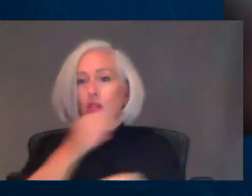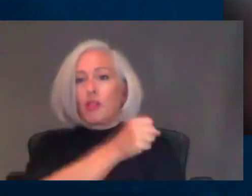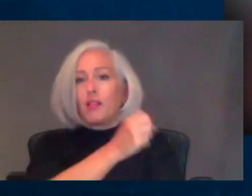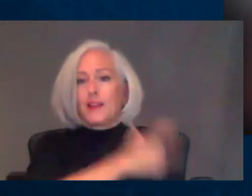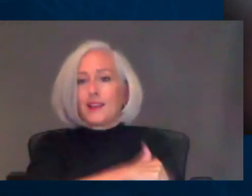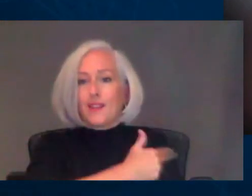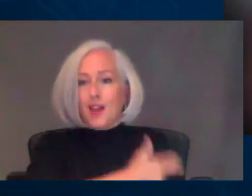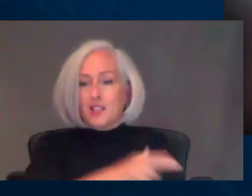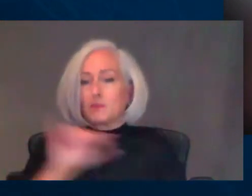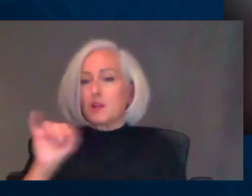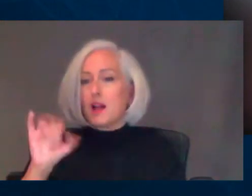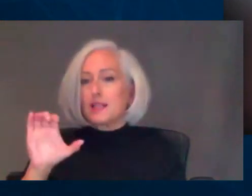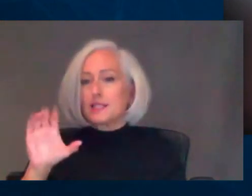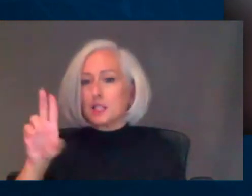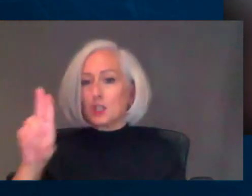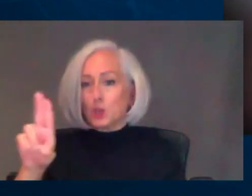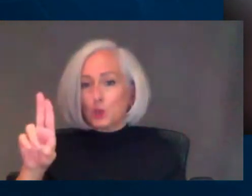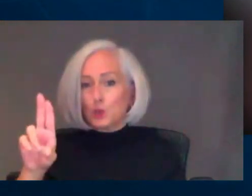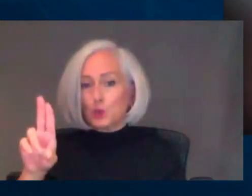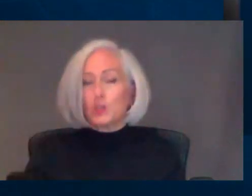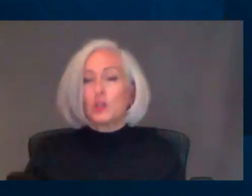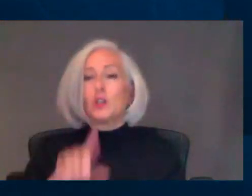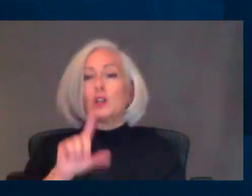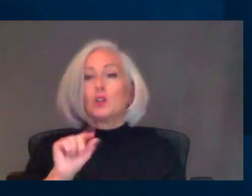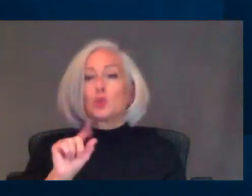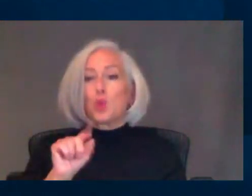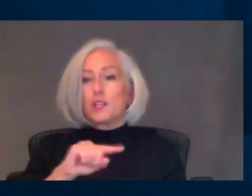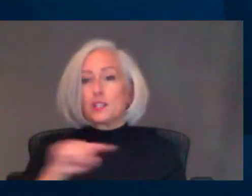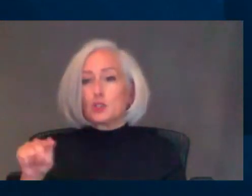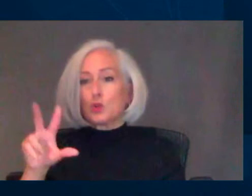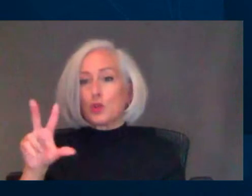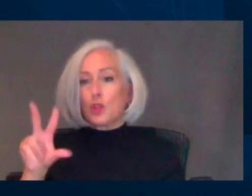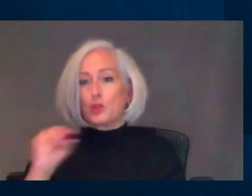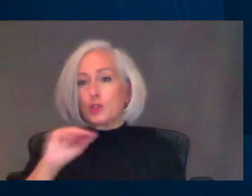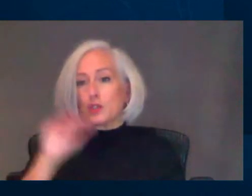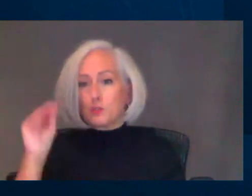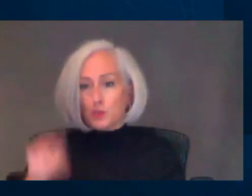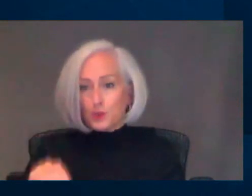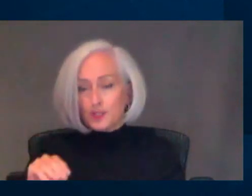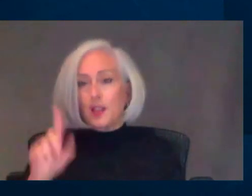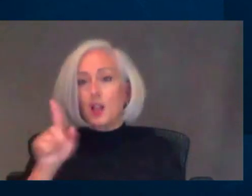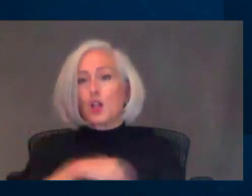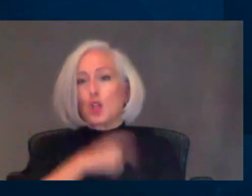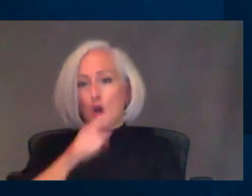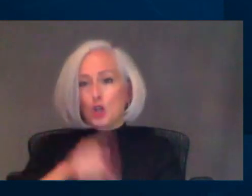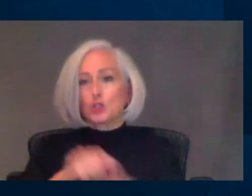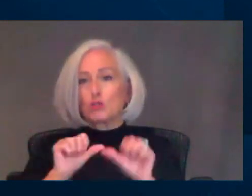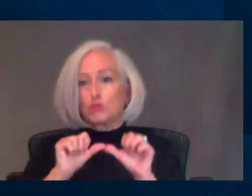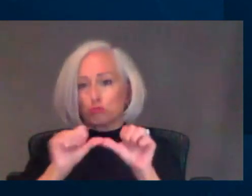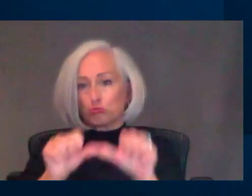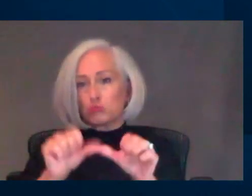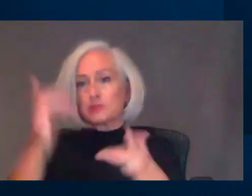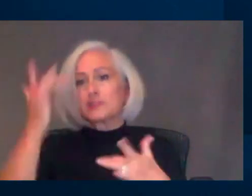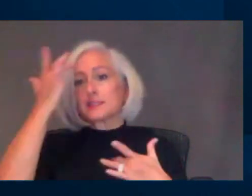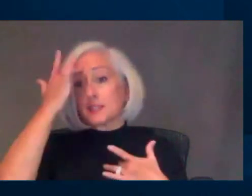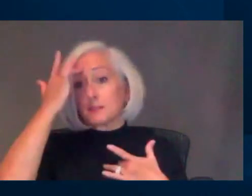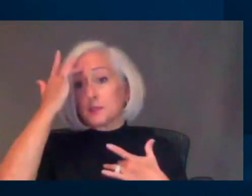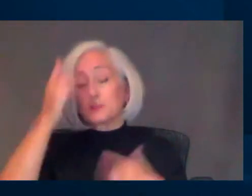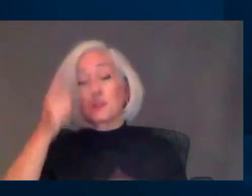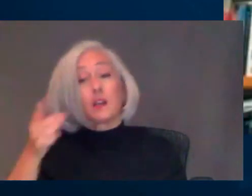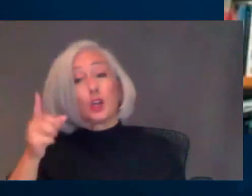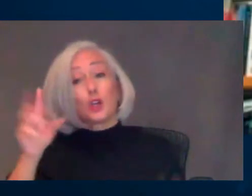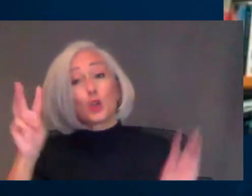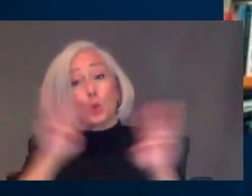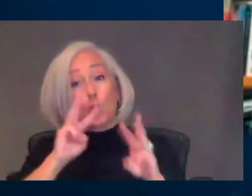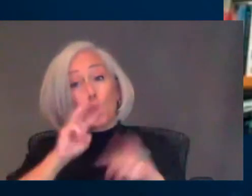10, not a few out of a million. And your chances of dying are relatively high with the virus infection,